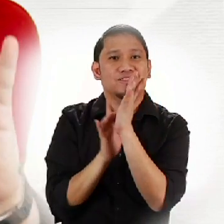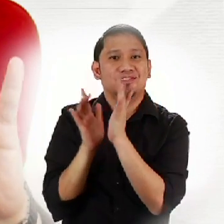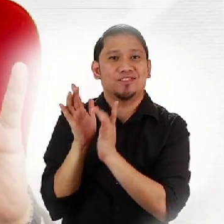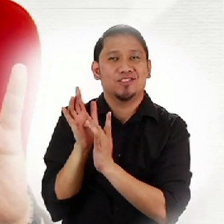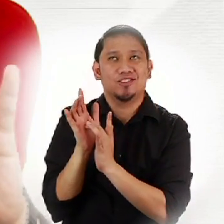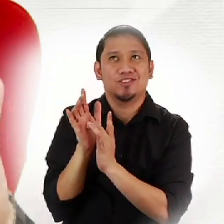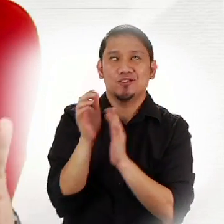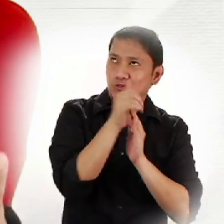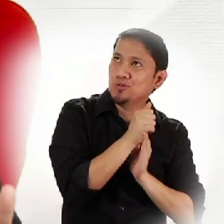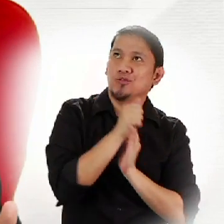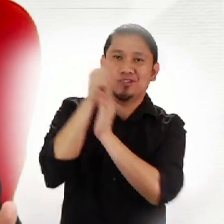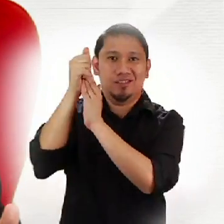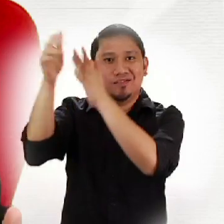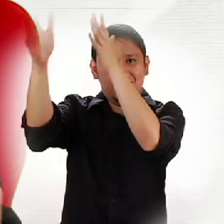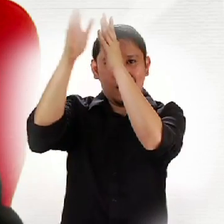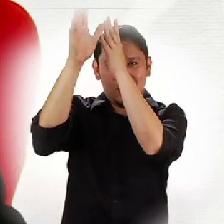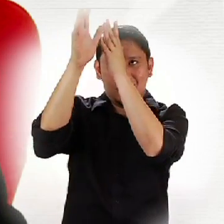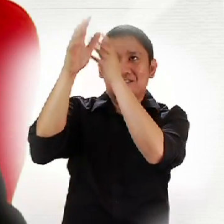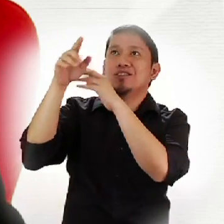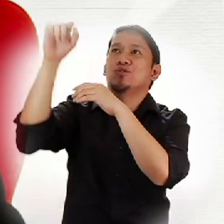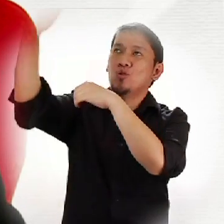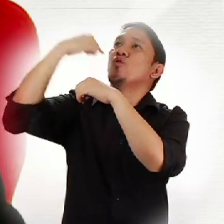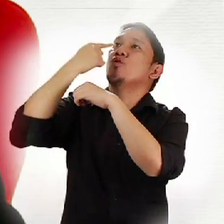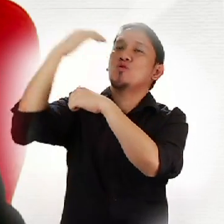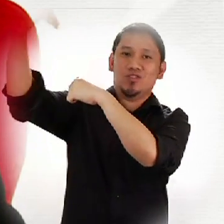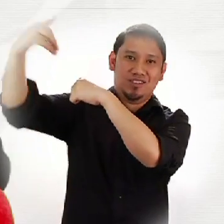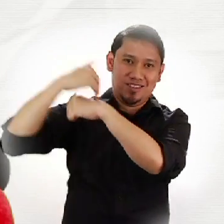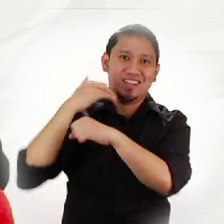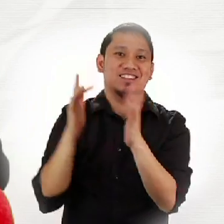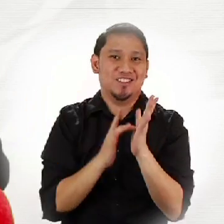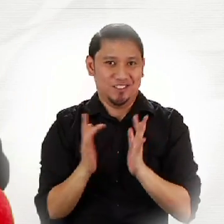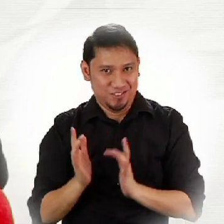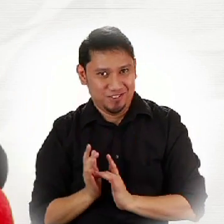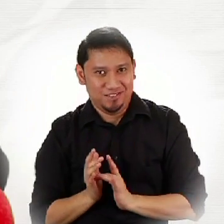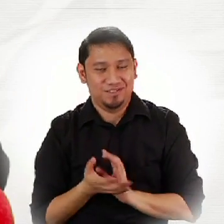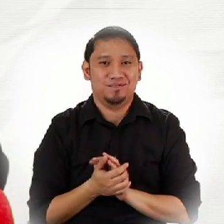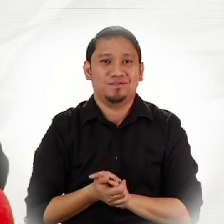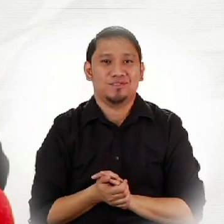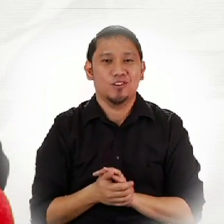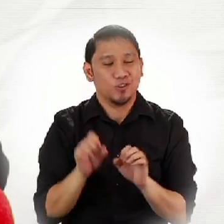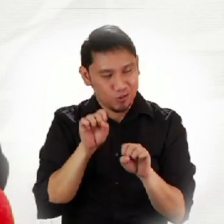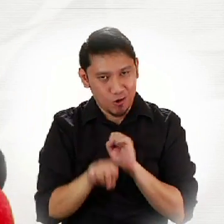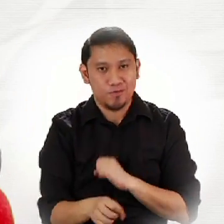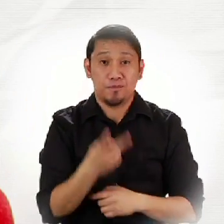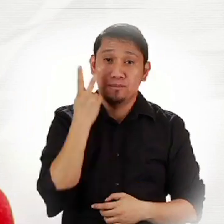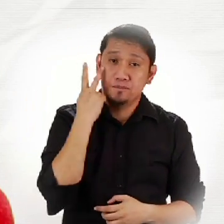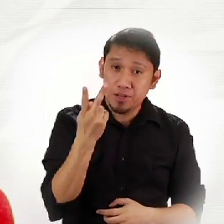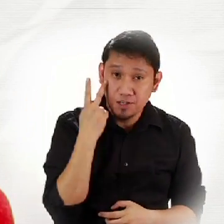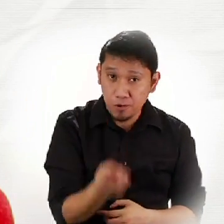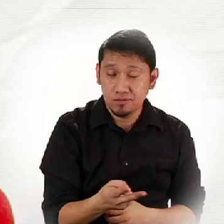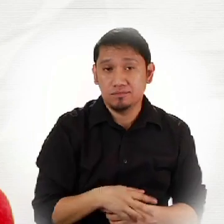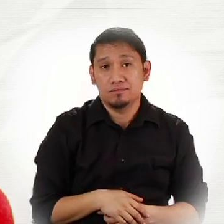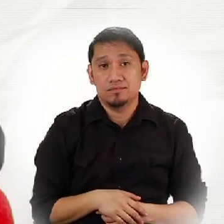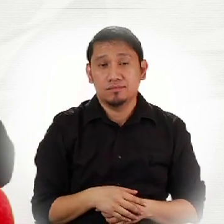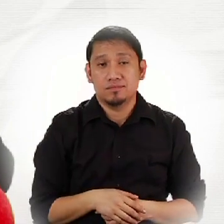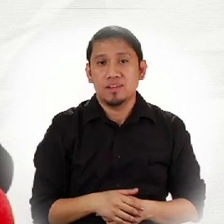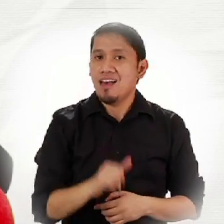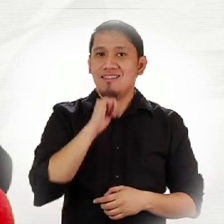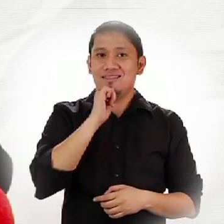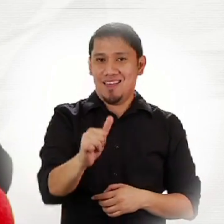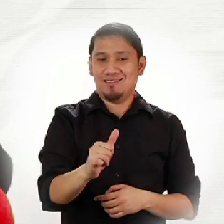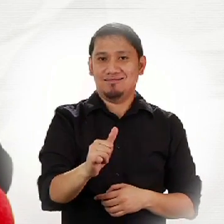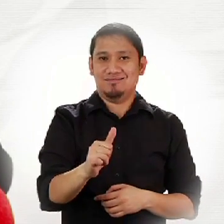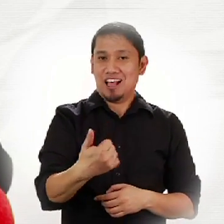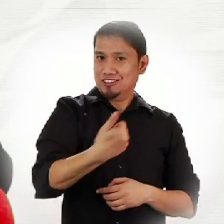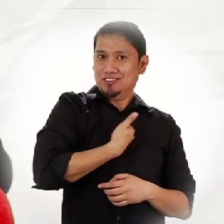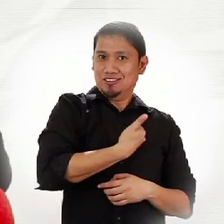the Father who sent Jesus in the Spirit. So, be visible, but not